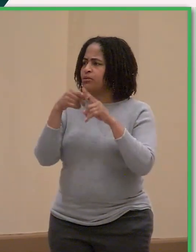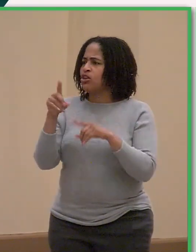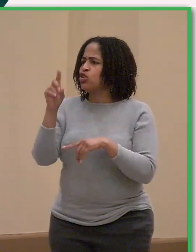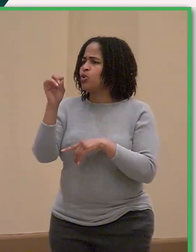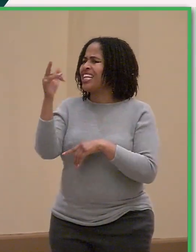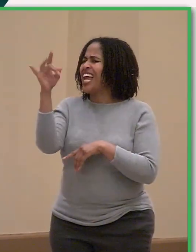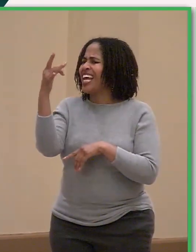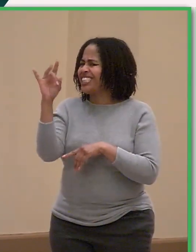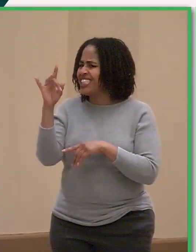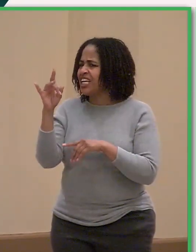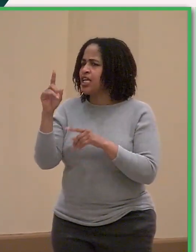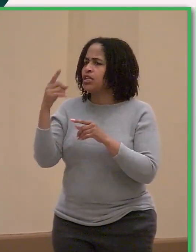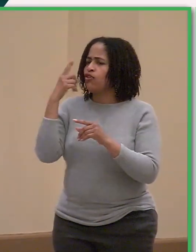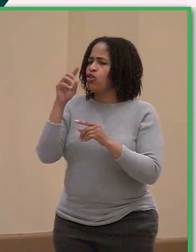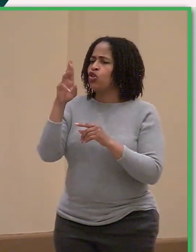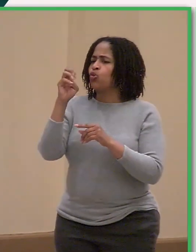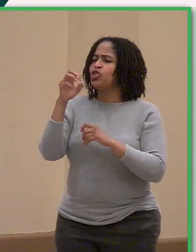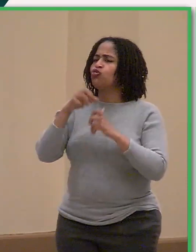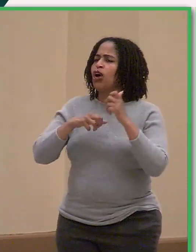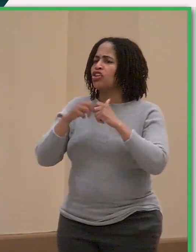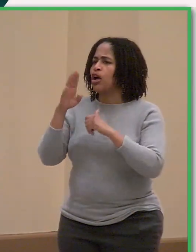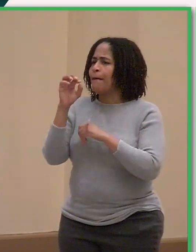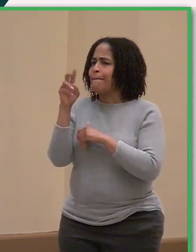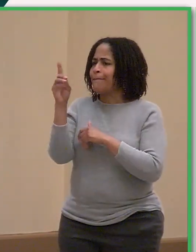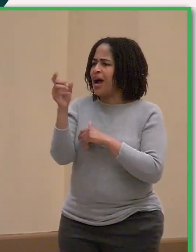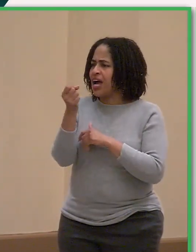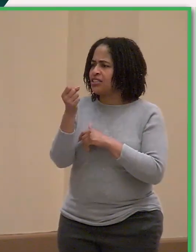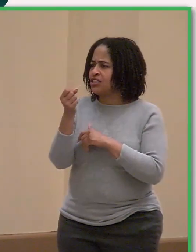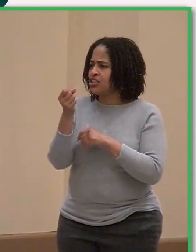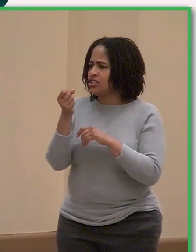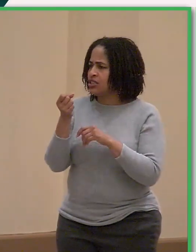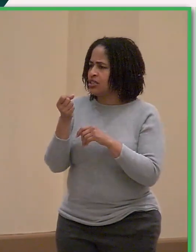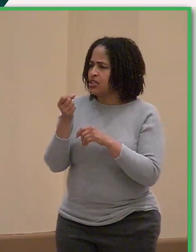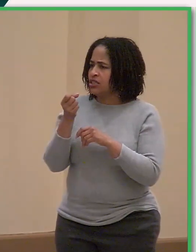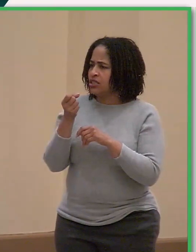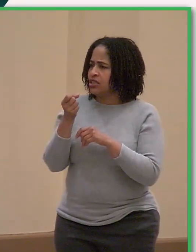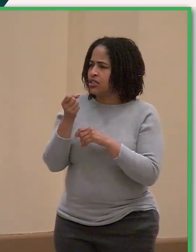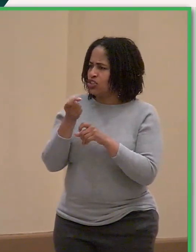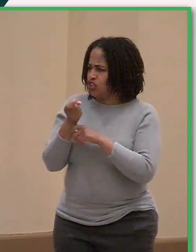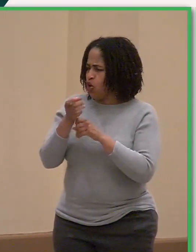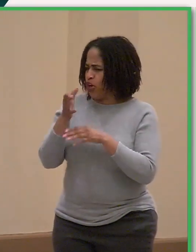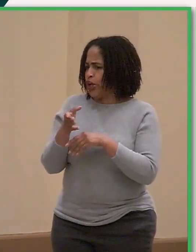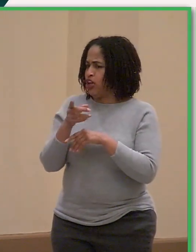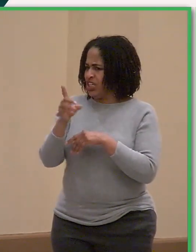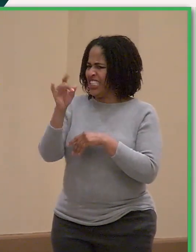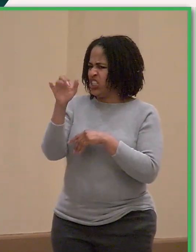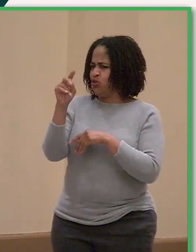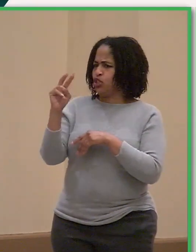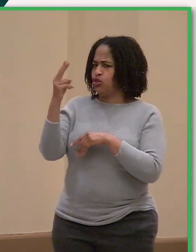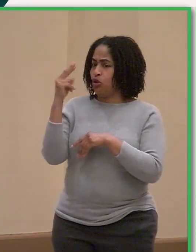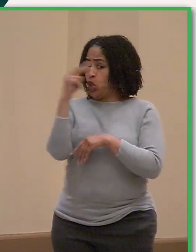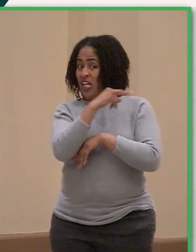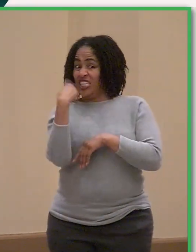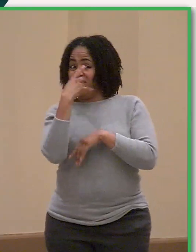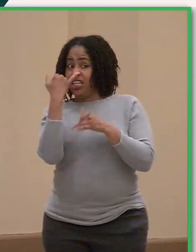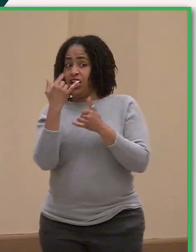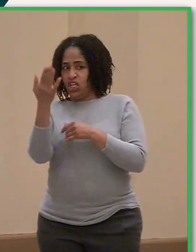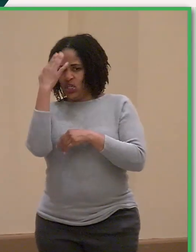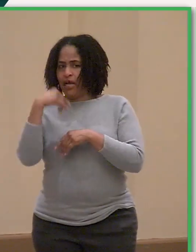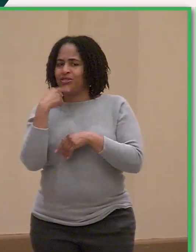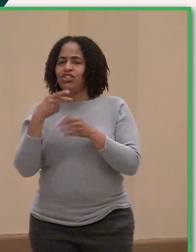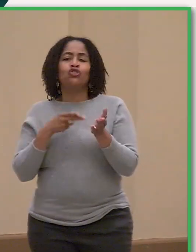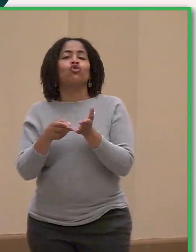2018 refund and restructuring bonds, Joker. Now you in District 2, look at his face, y'all. He know I'm telling